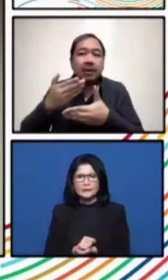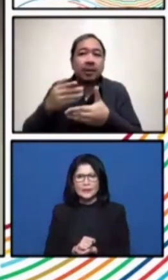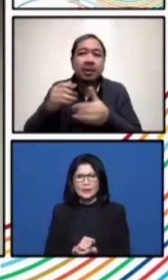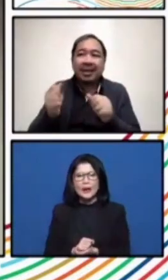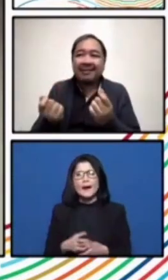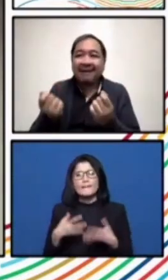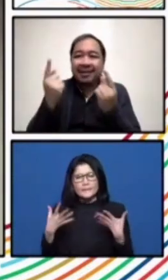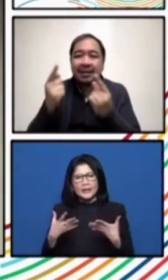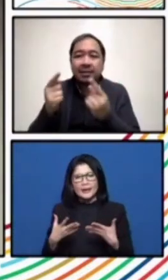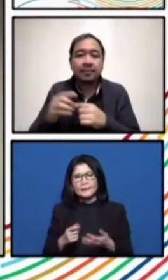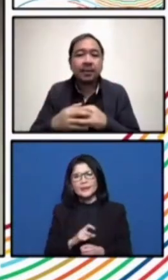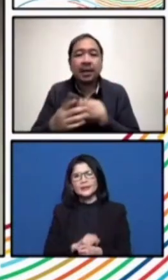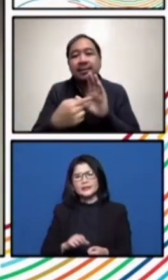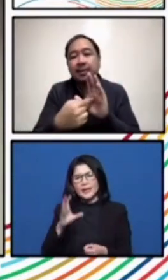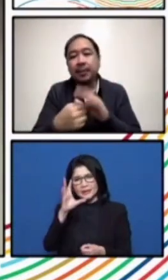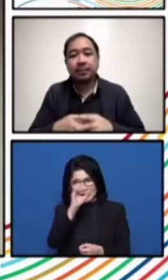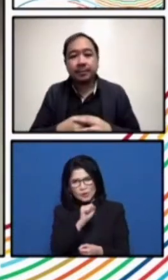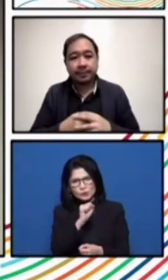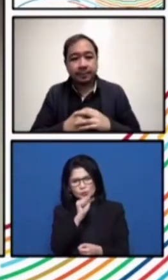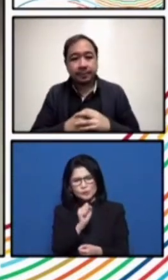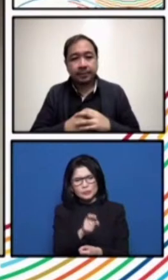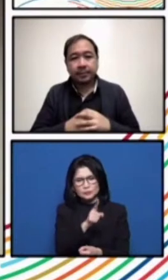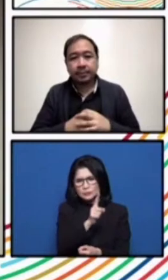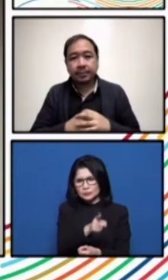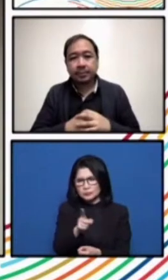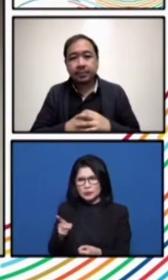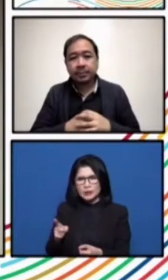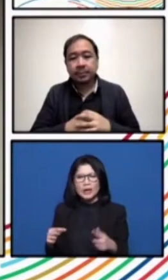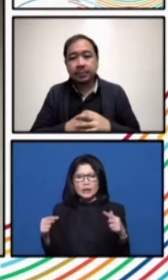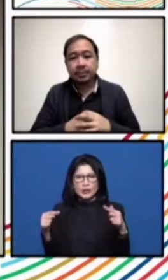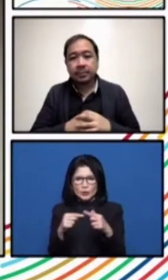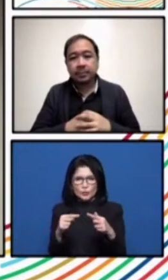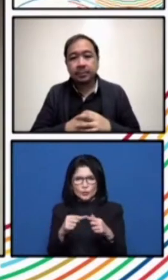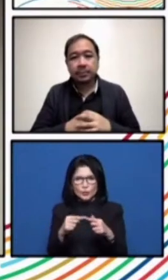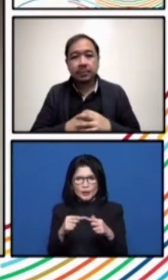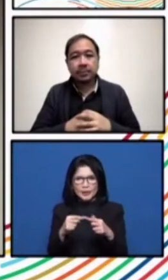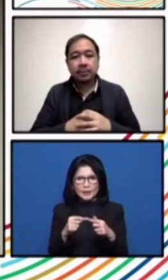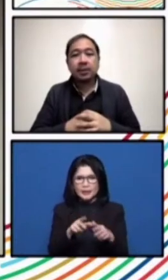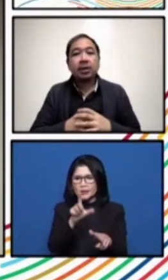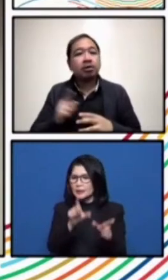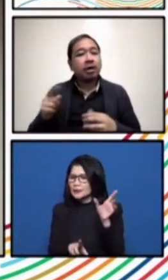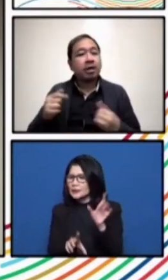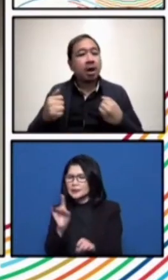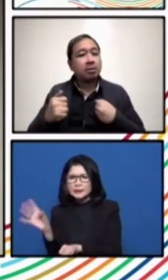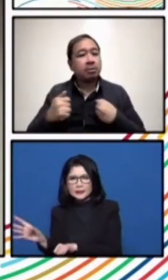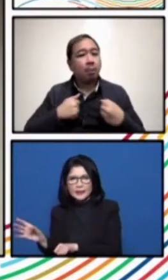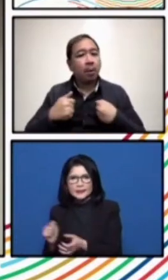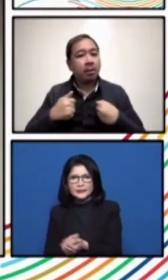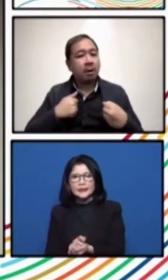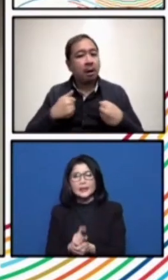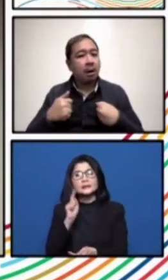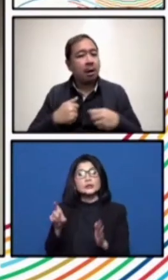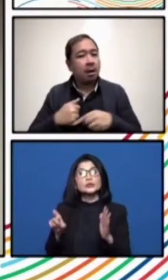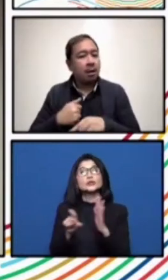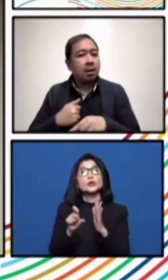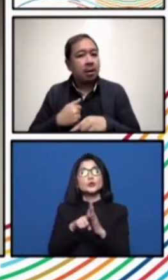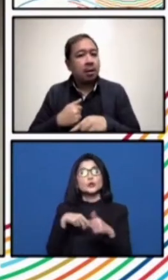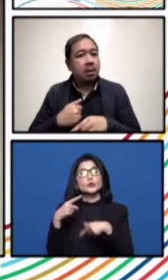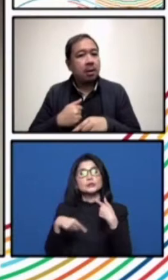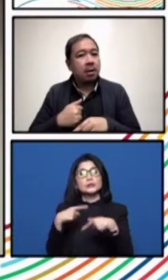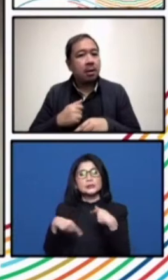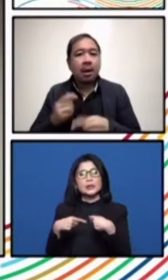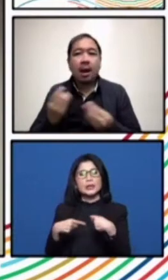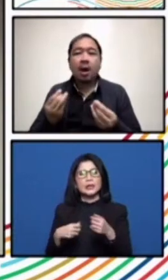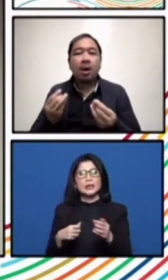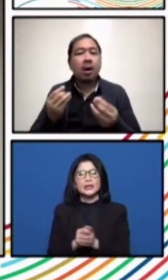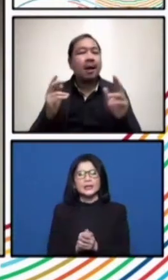another one example of this where they're trying to do this is actually in Rwanda where they're creating something called a disability management